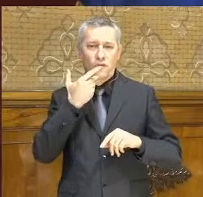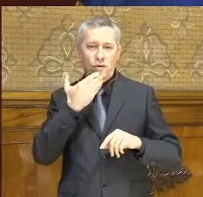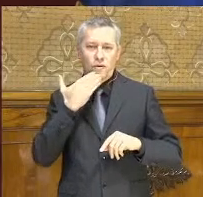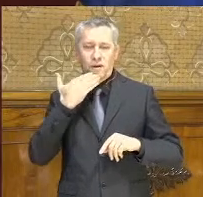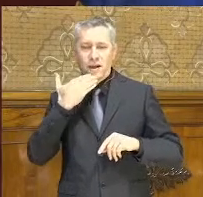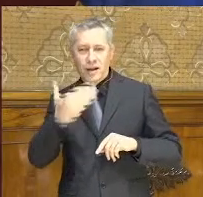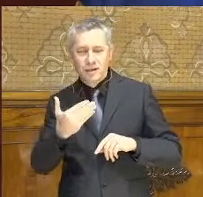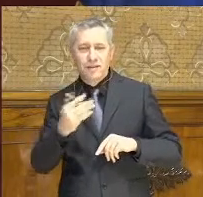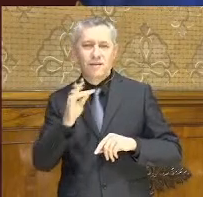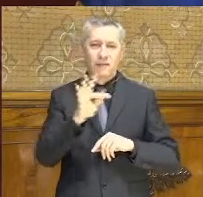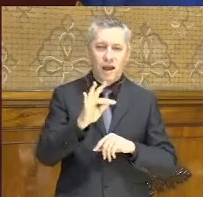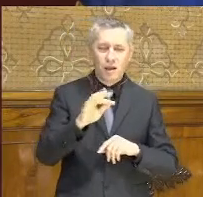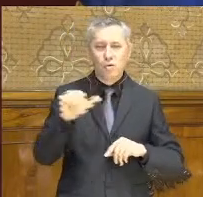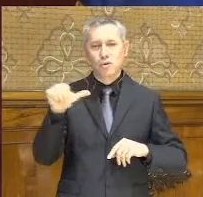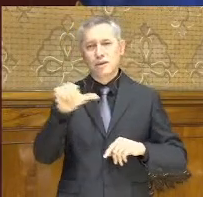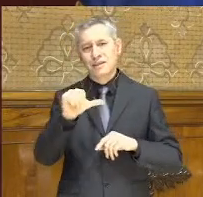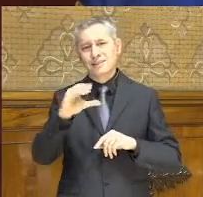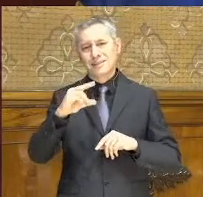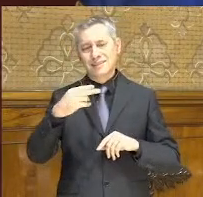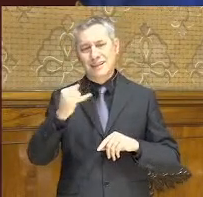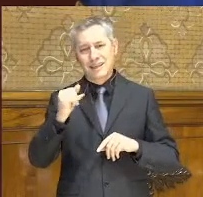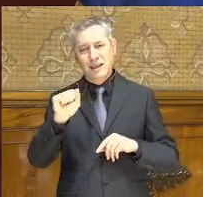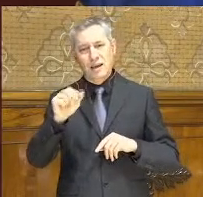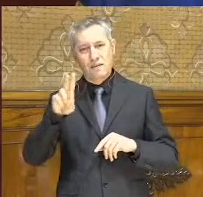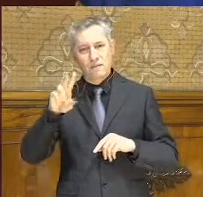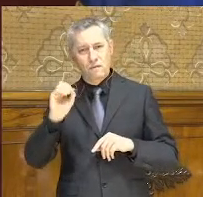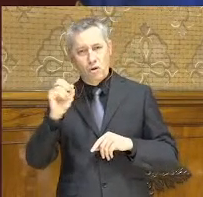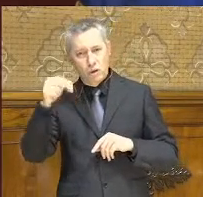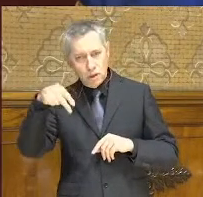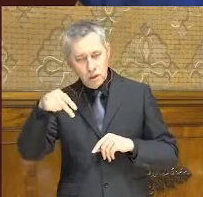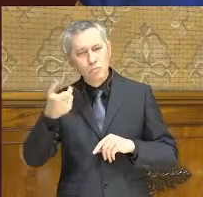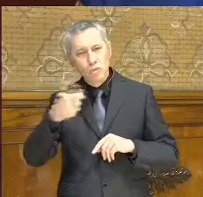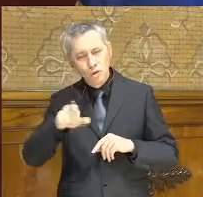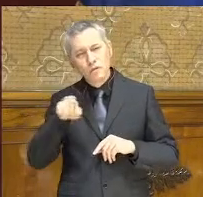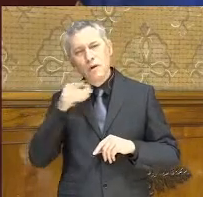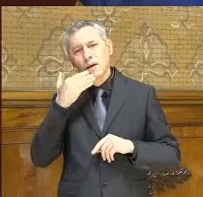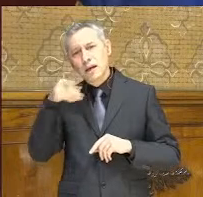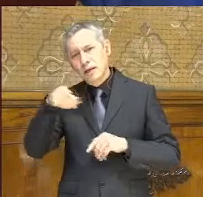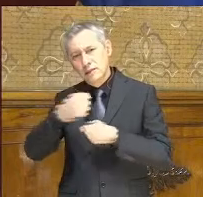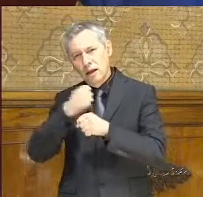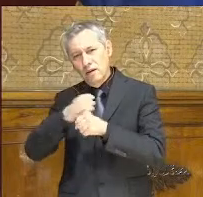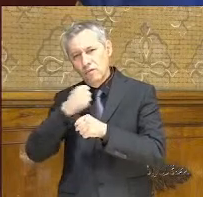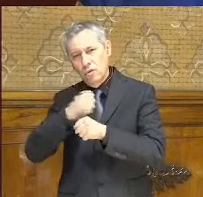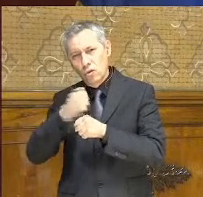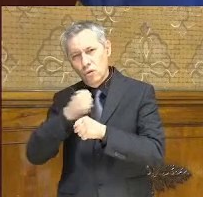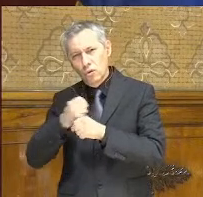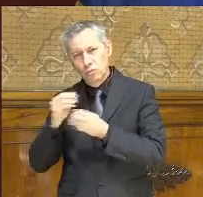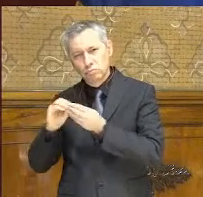Schiovon for making so much easier